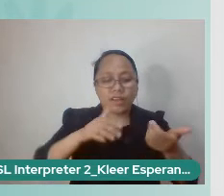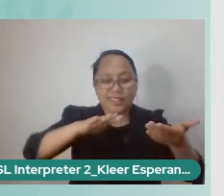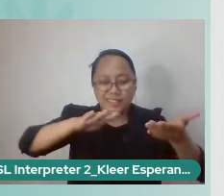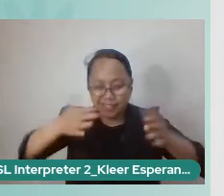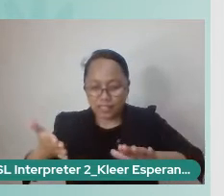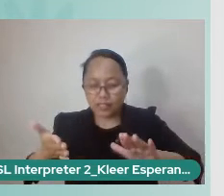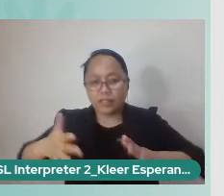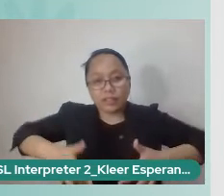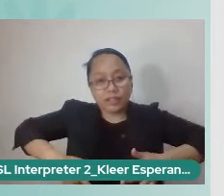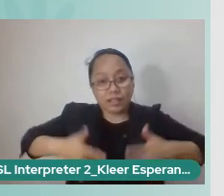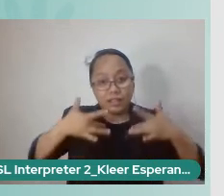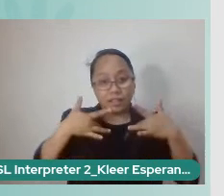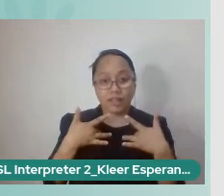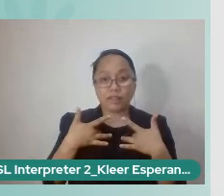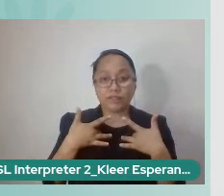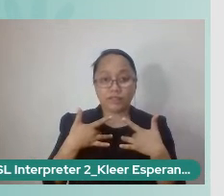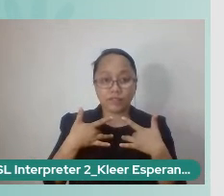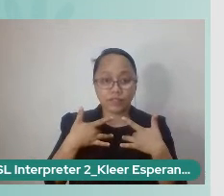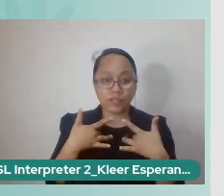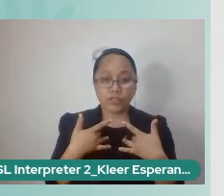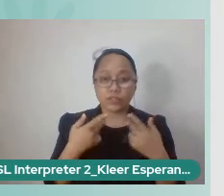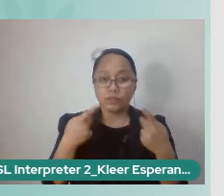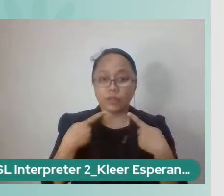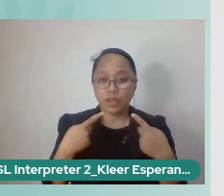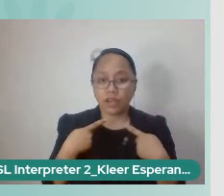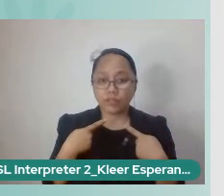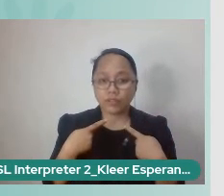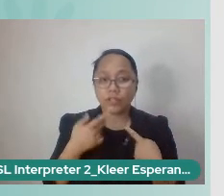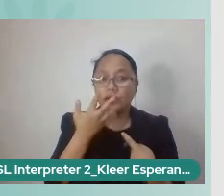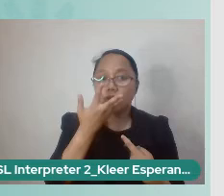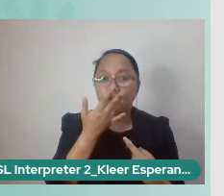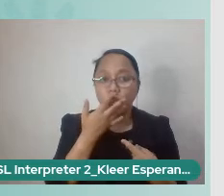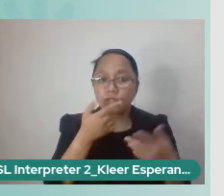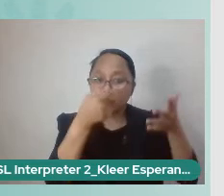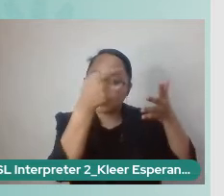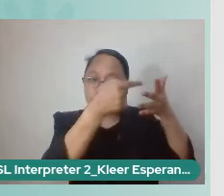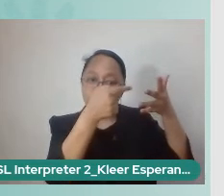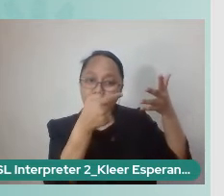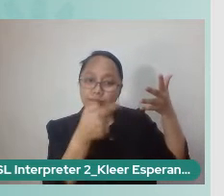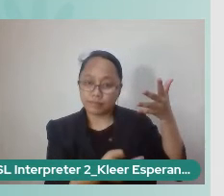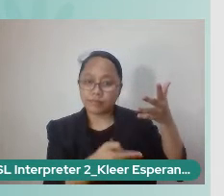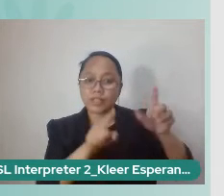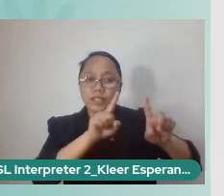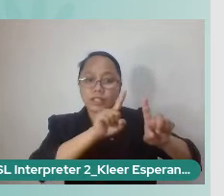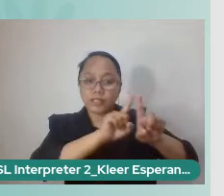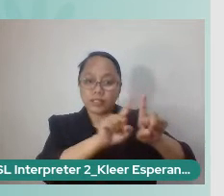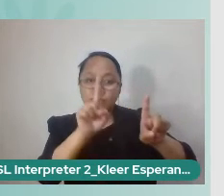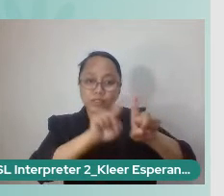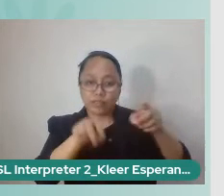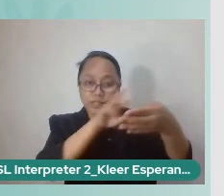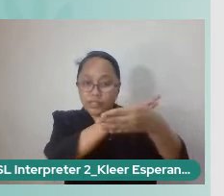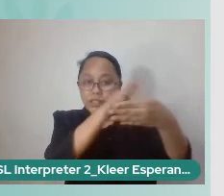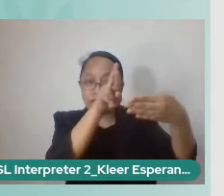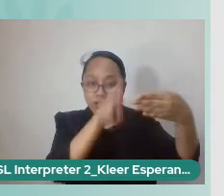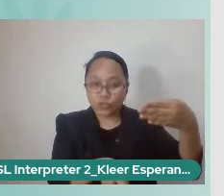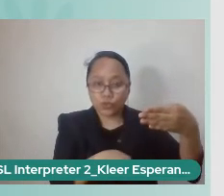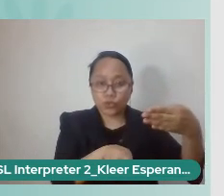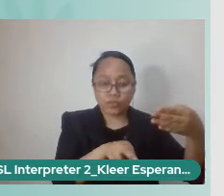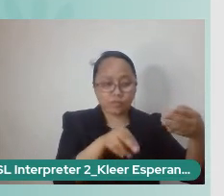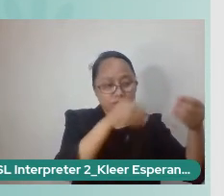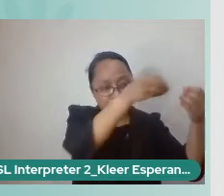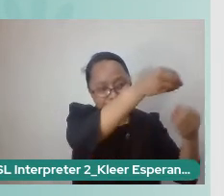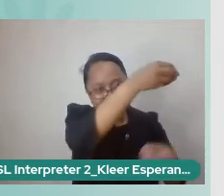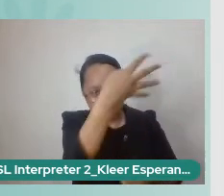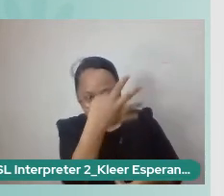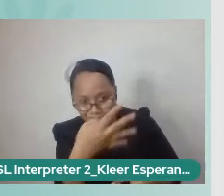many decades to reach elimination in some countries, this actually has profound implications for lives that can be saved even